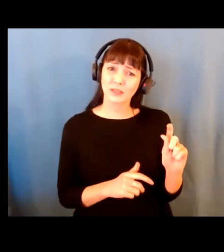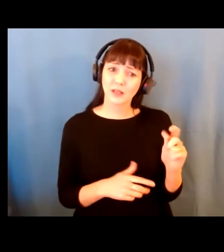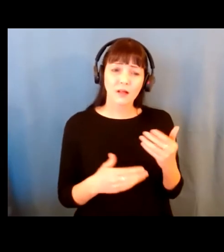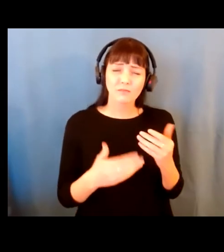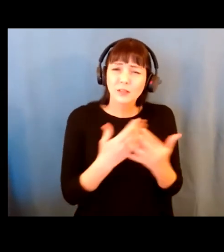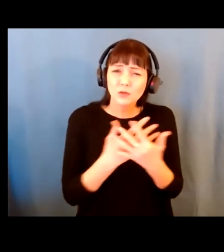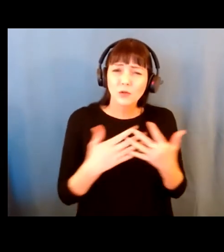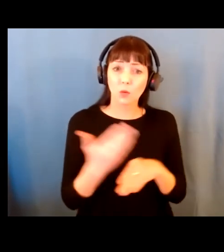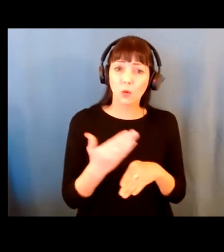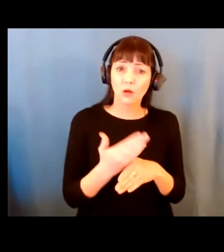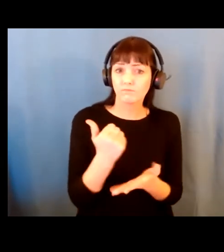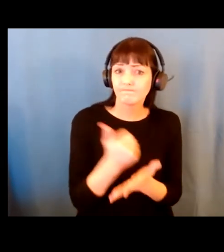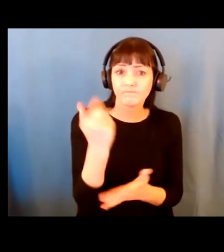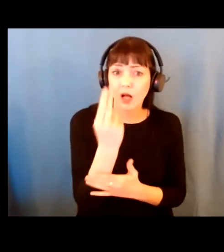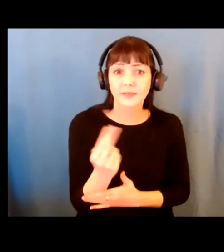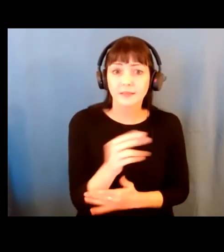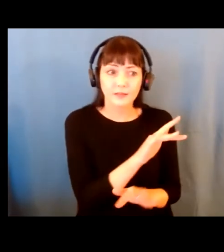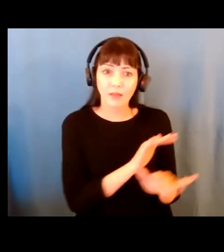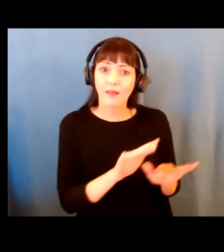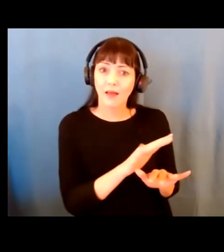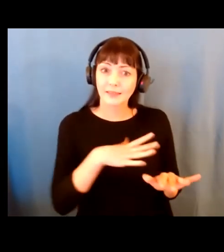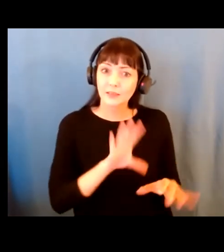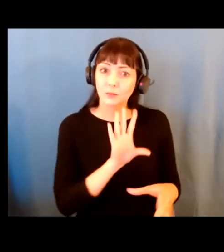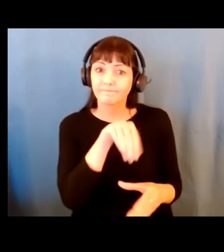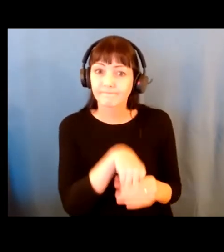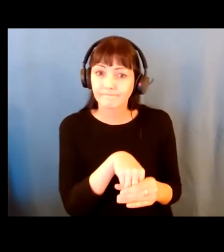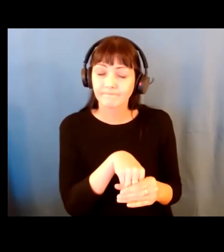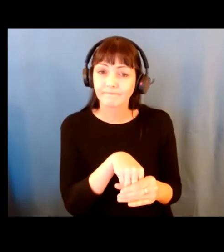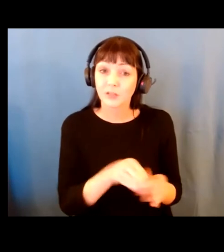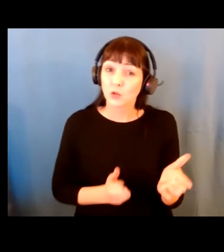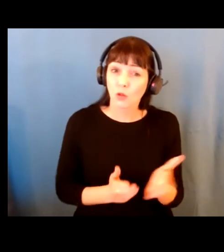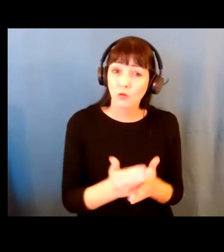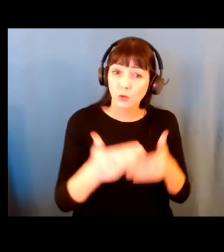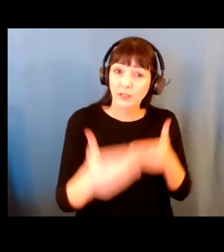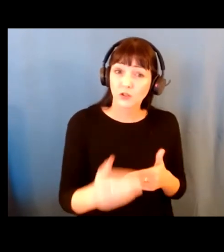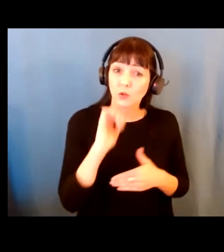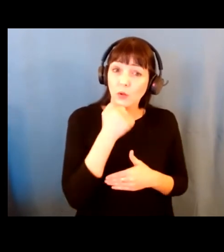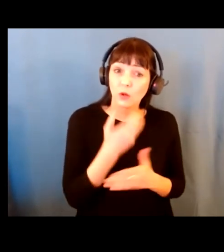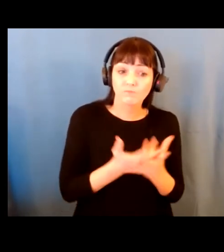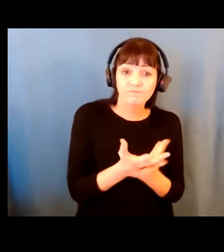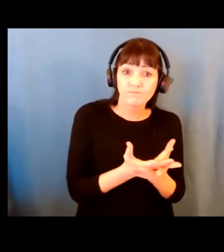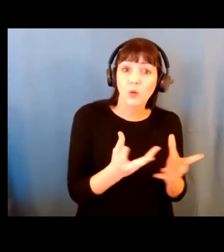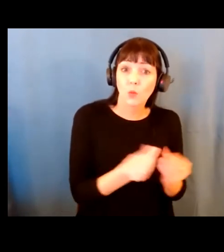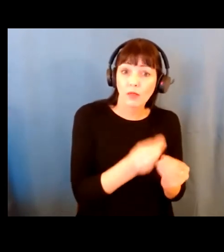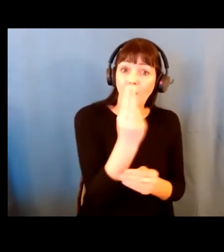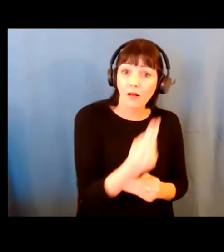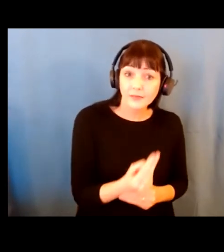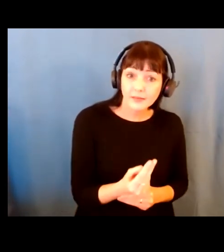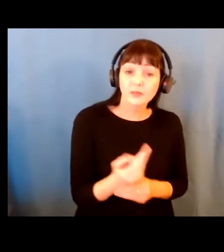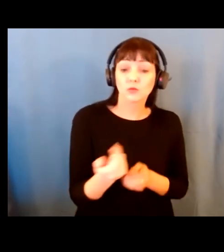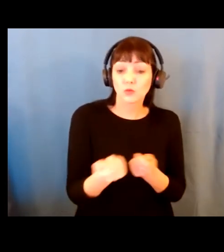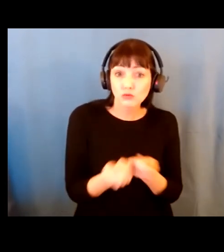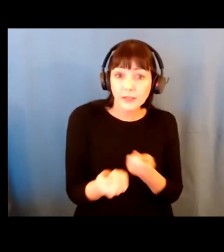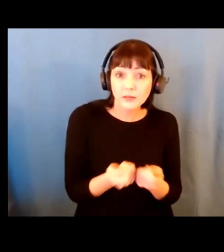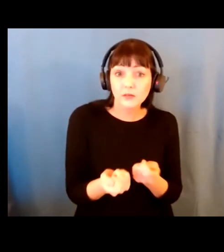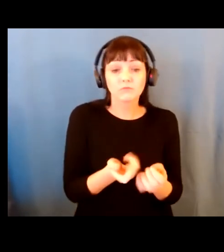and brilliant artists out there. And in this session, I want to talk to some of those disabled artists, and some curators,